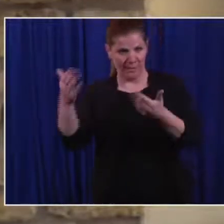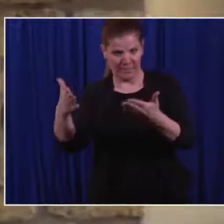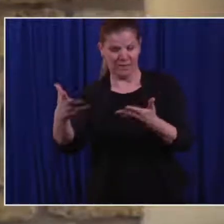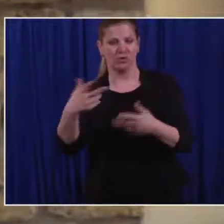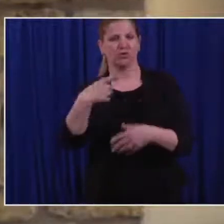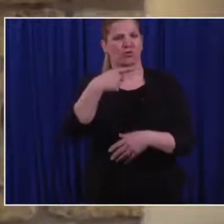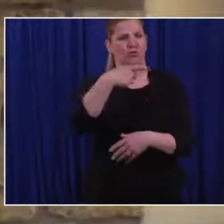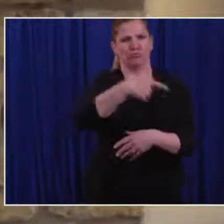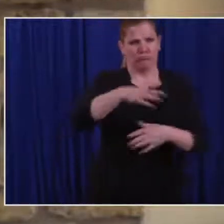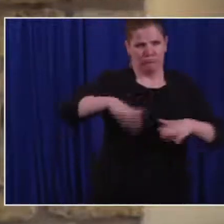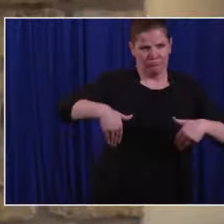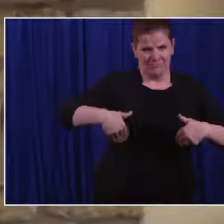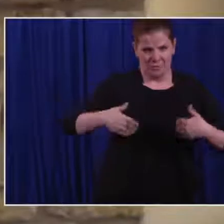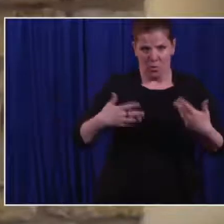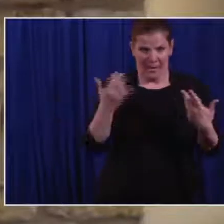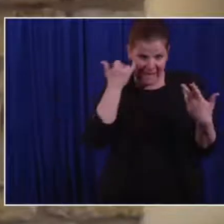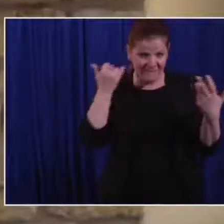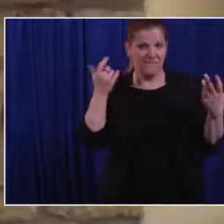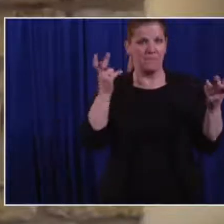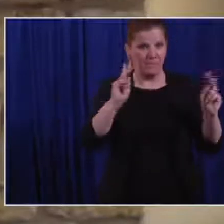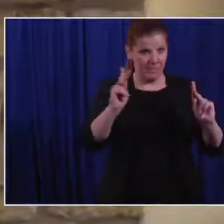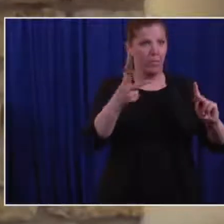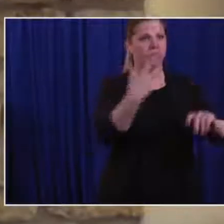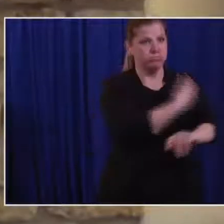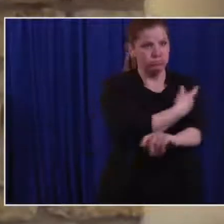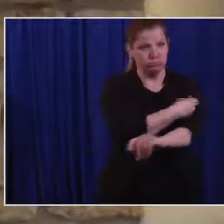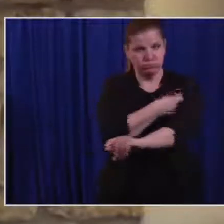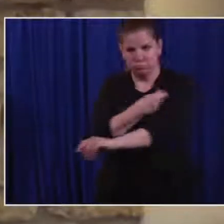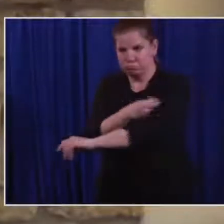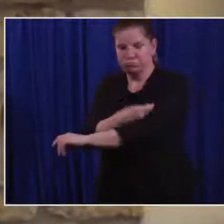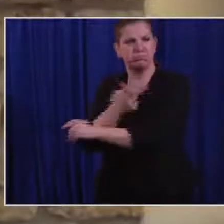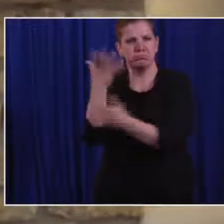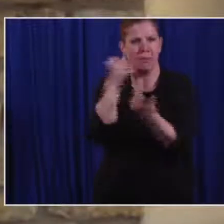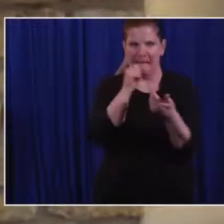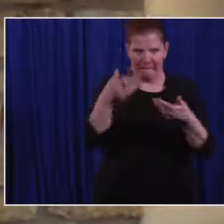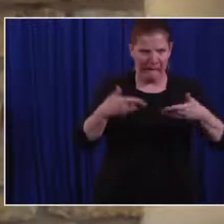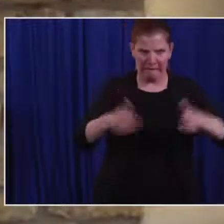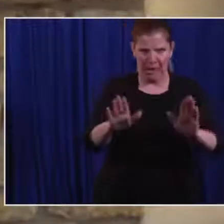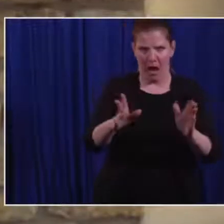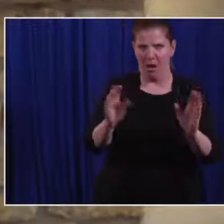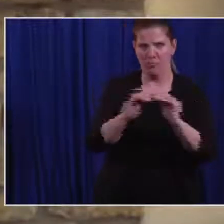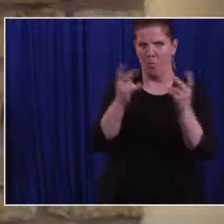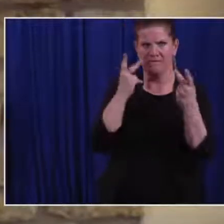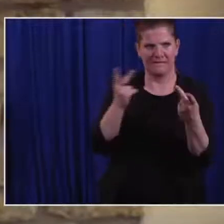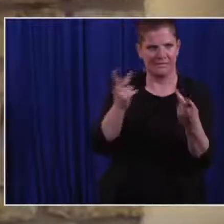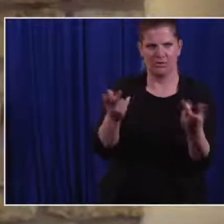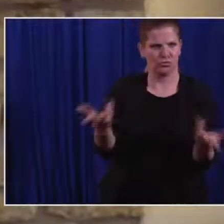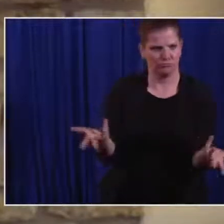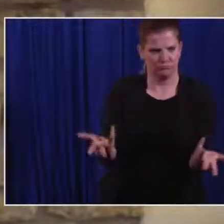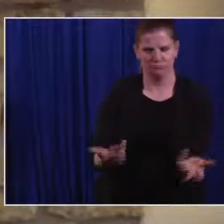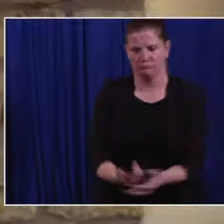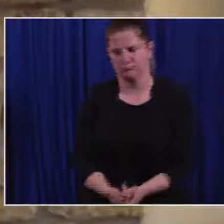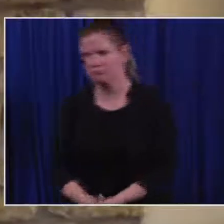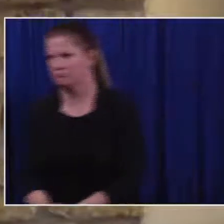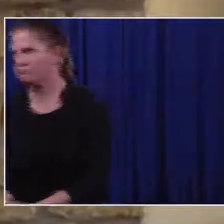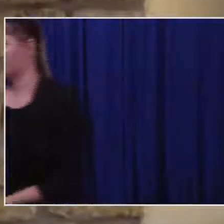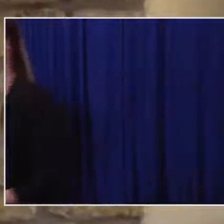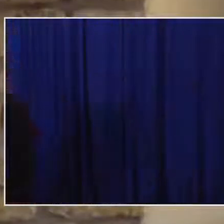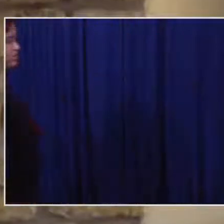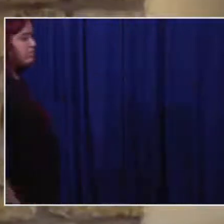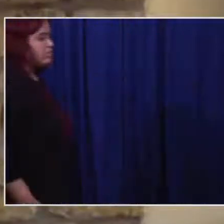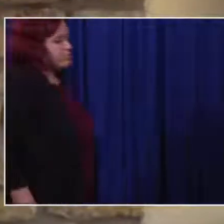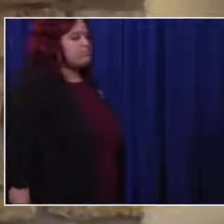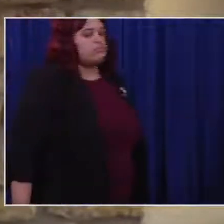Well, let me start with the big picture, because I think that was your first question. The big picture is that we have a tool that's very effective, and that is